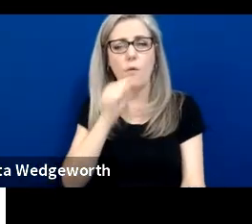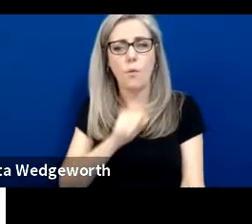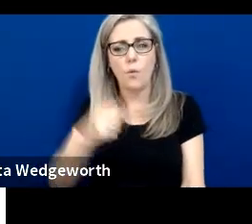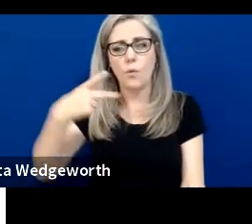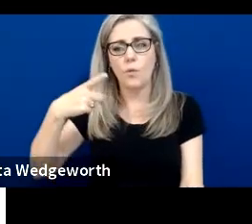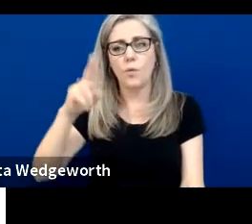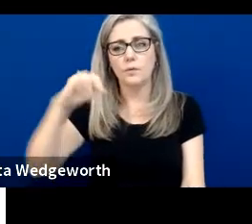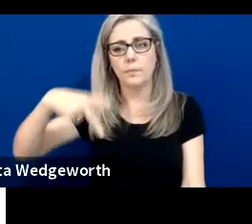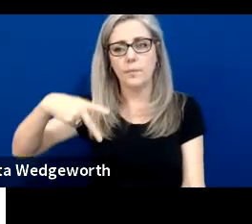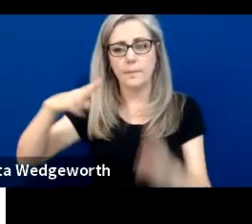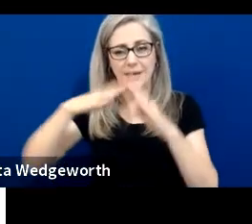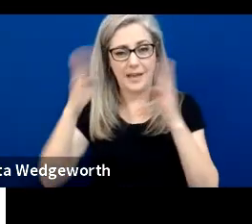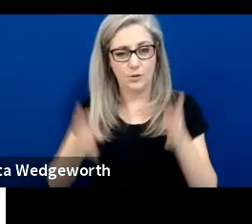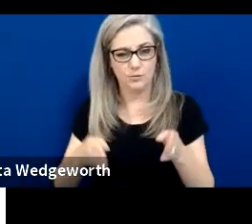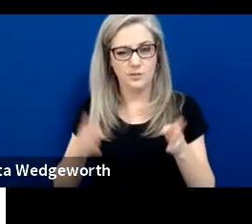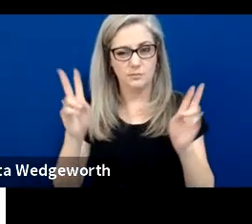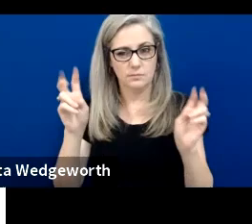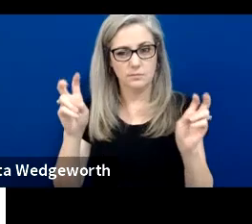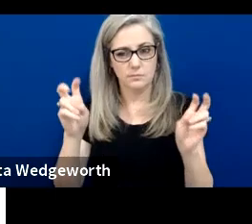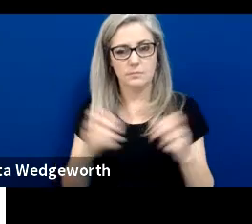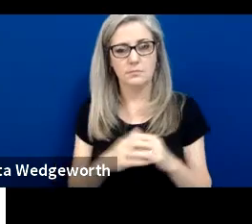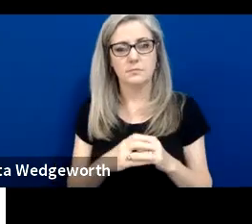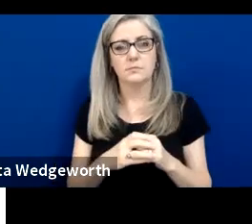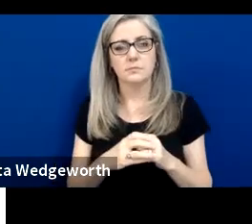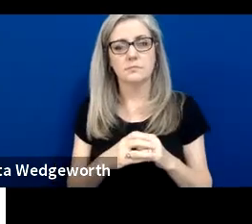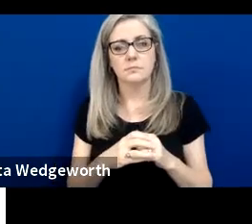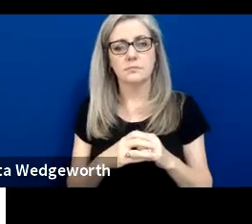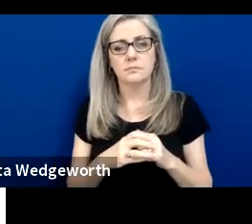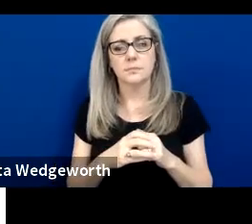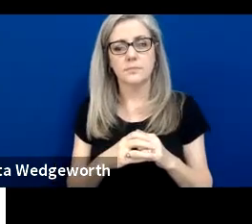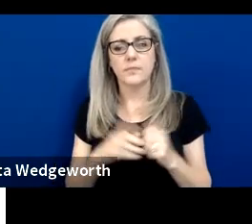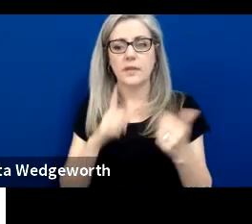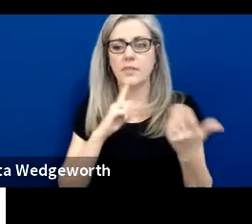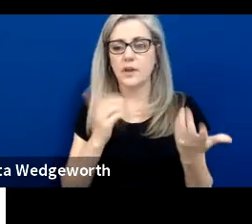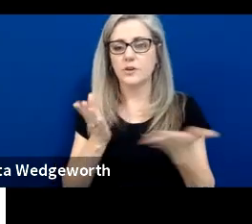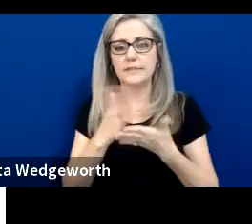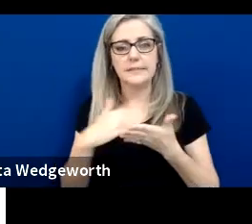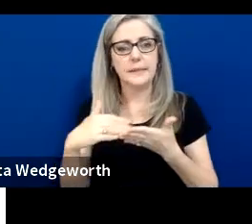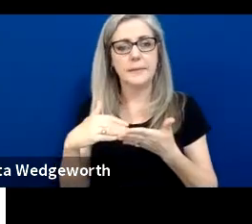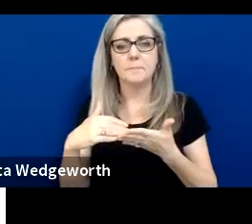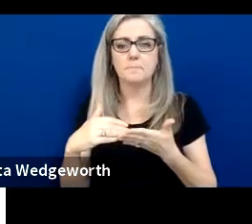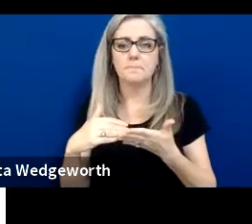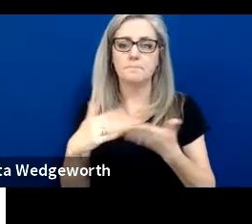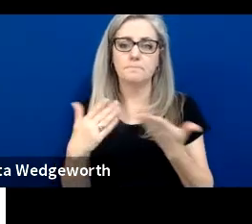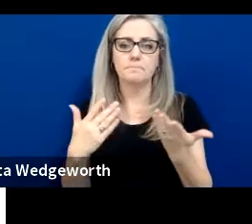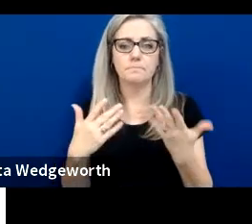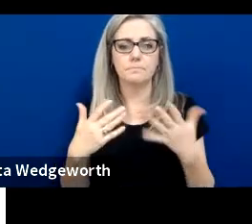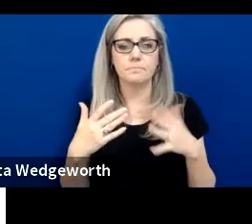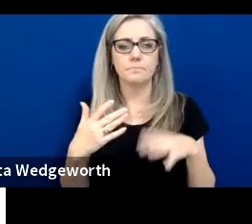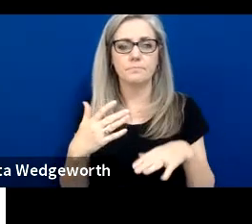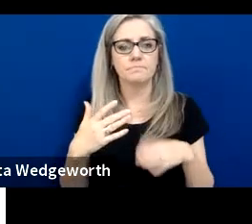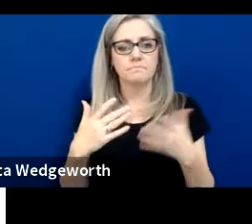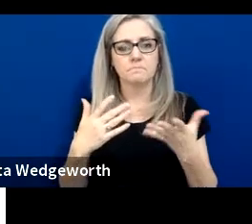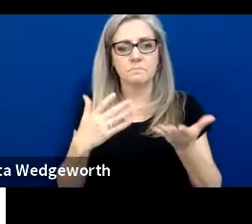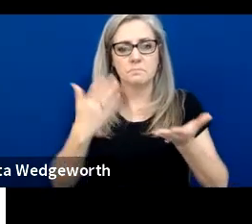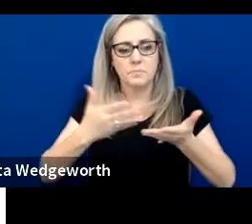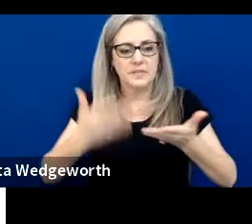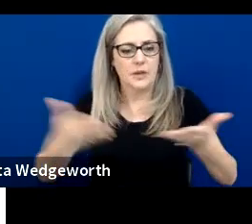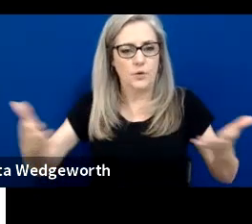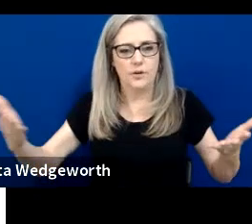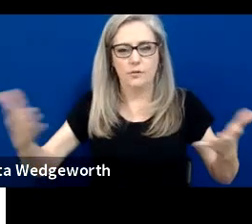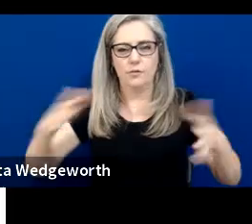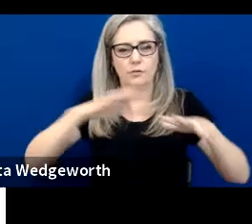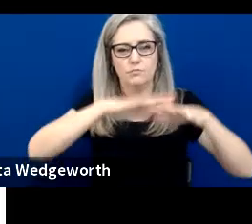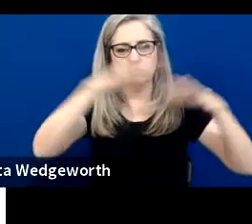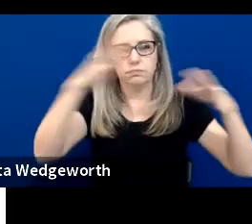believe. There's some sort of, I guess, piles of materials and things sort